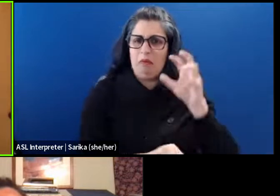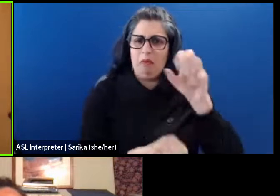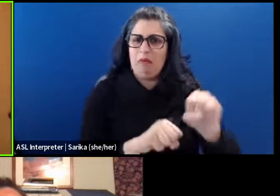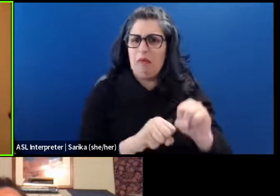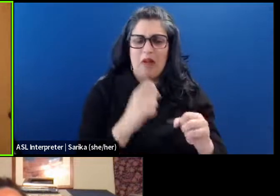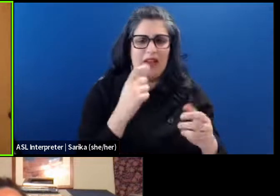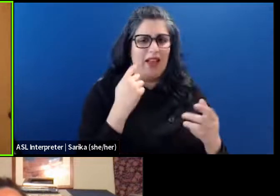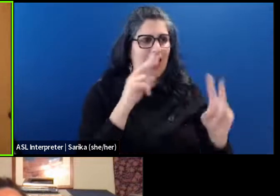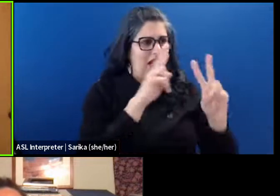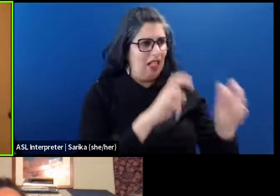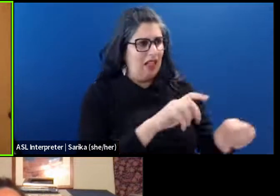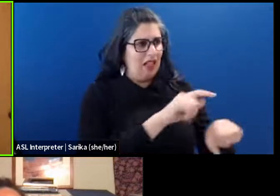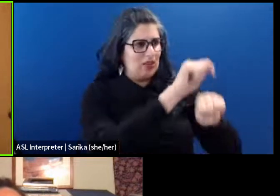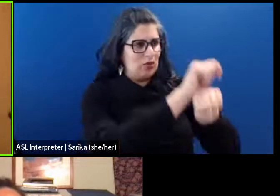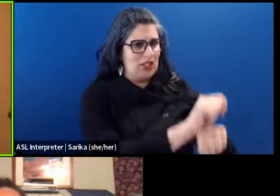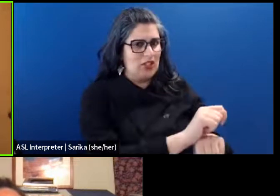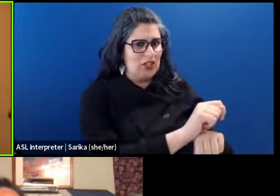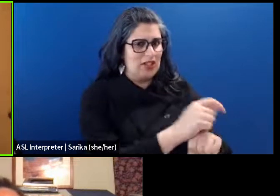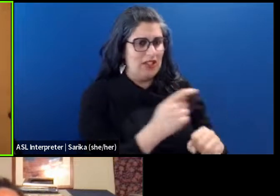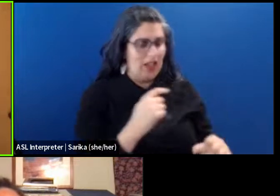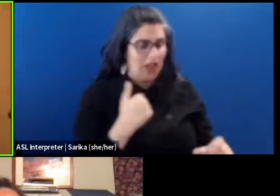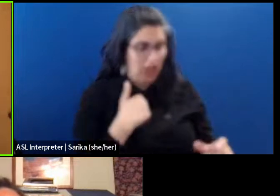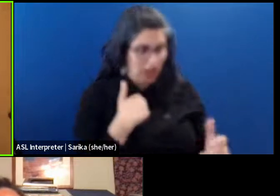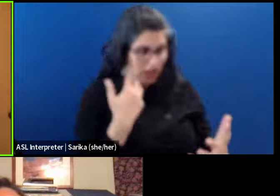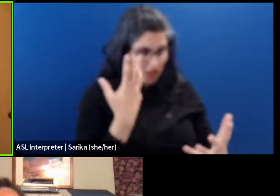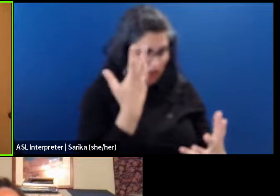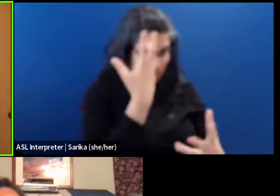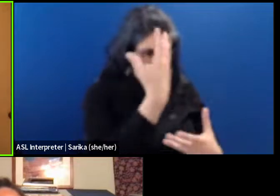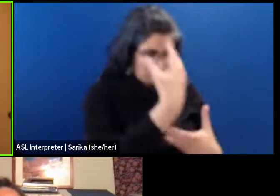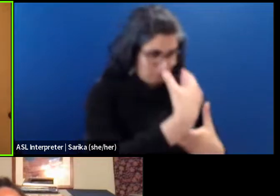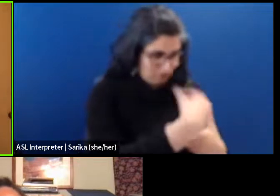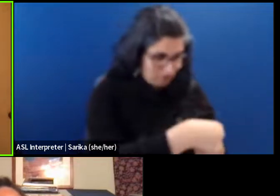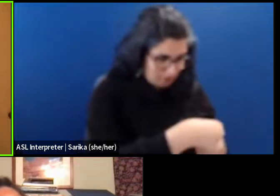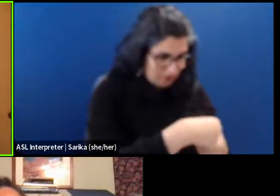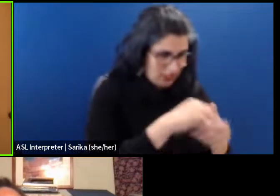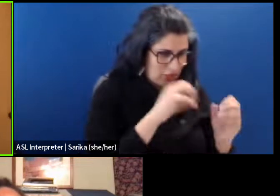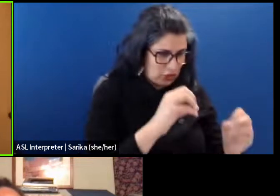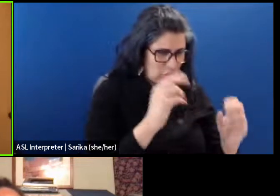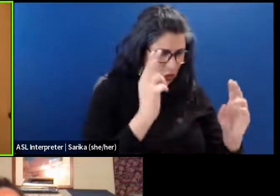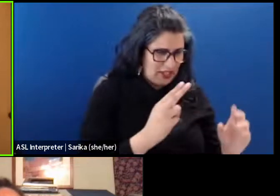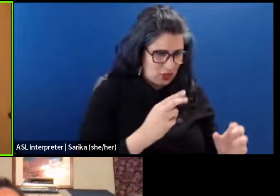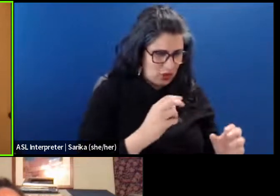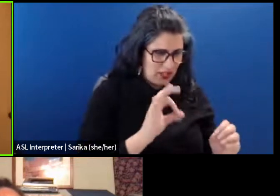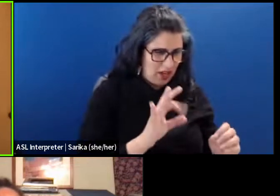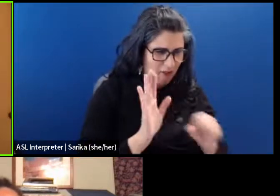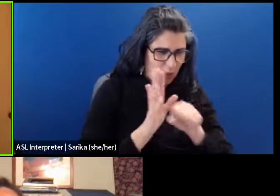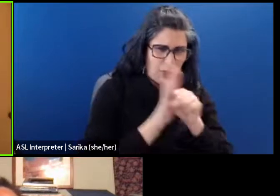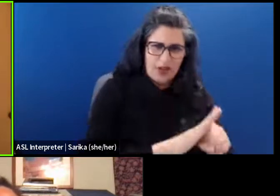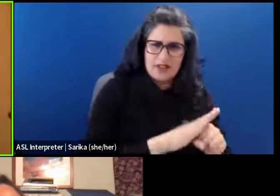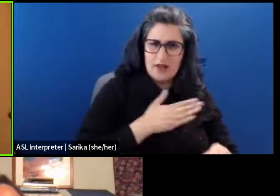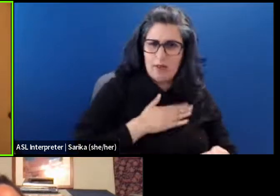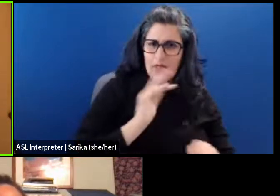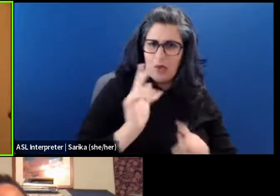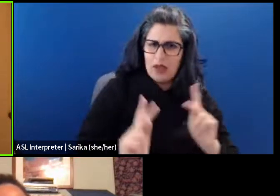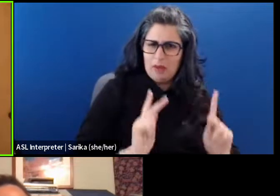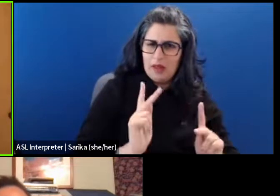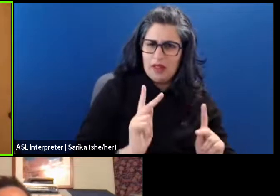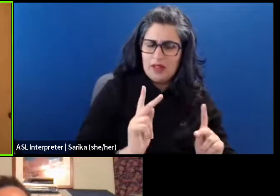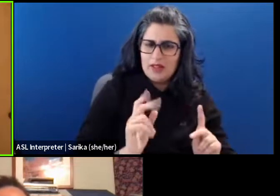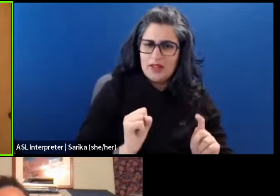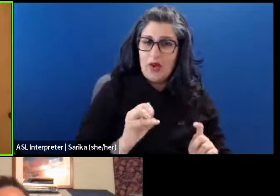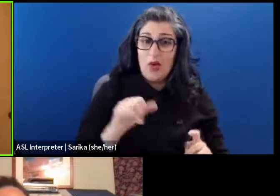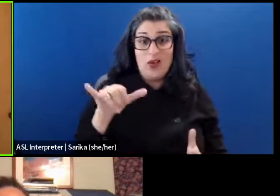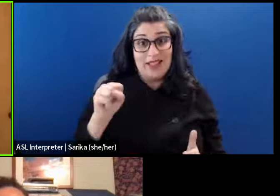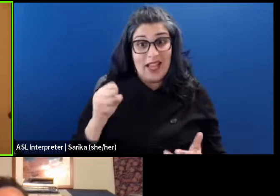which I can entirely find myself without that history of oppression of my people. And so I think, yes,